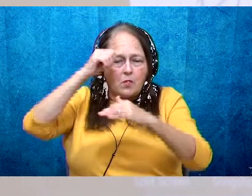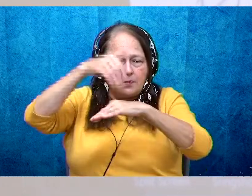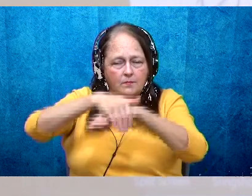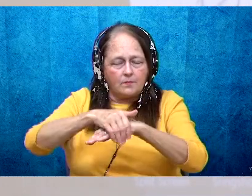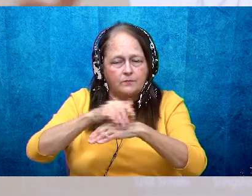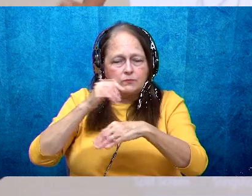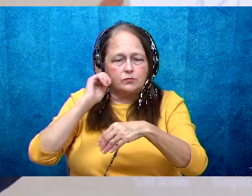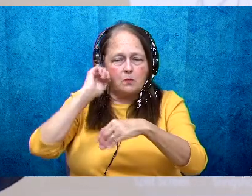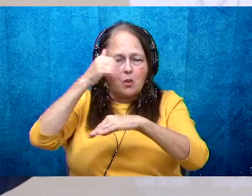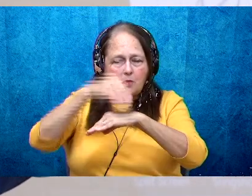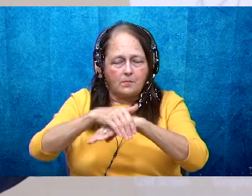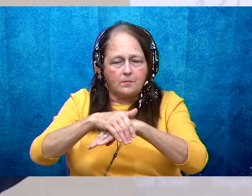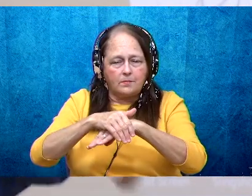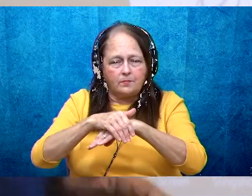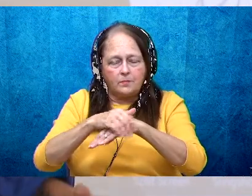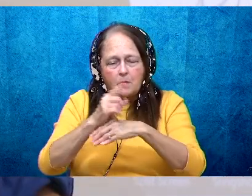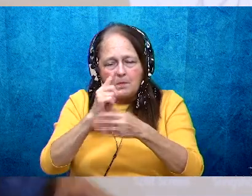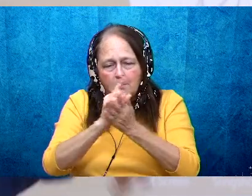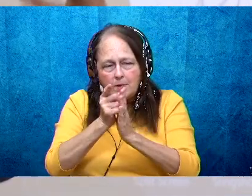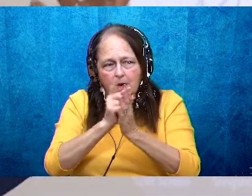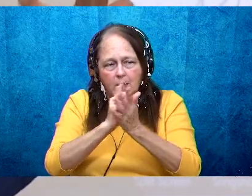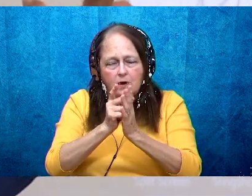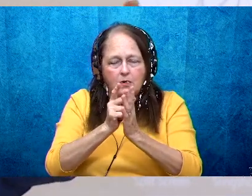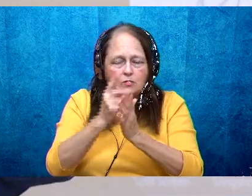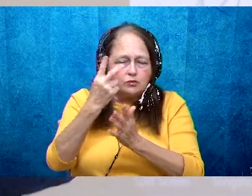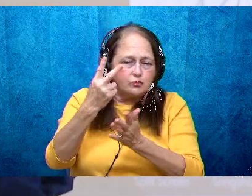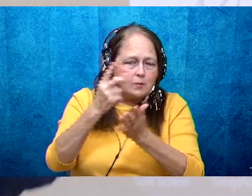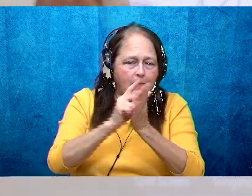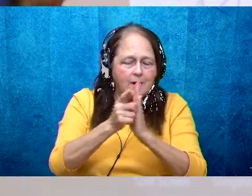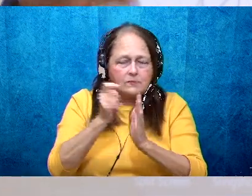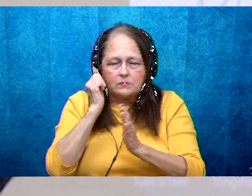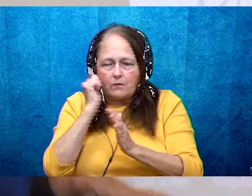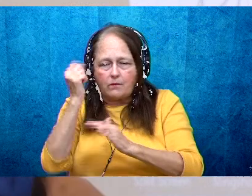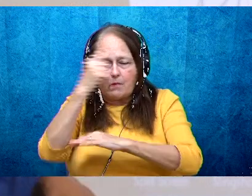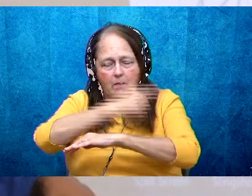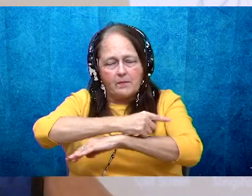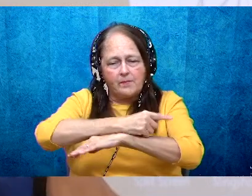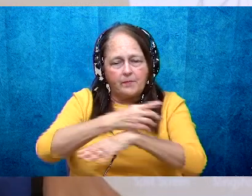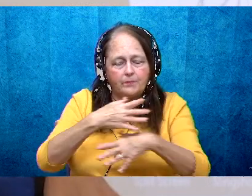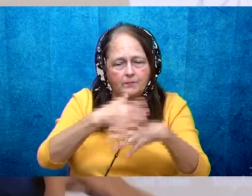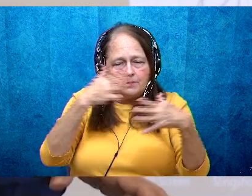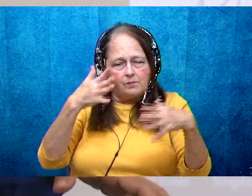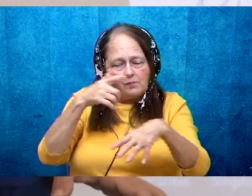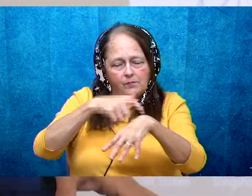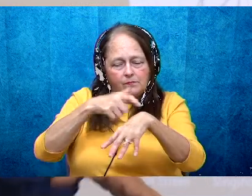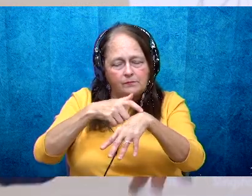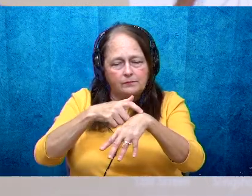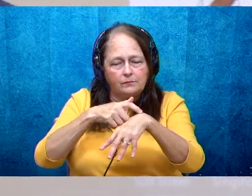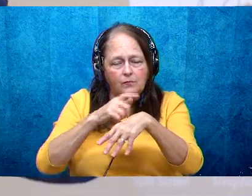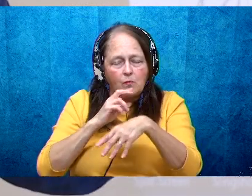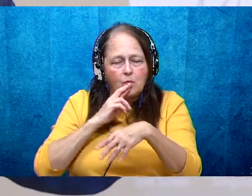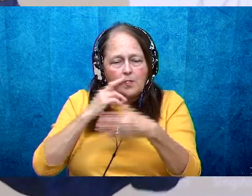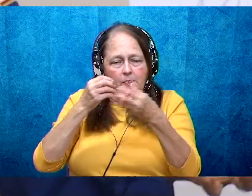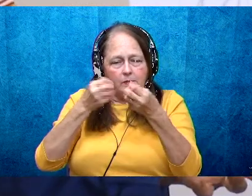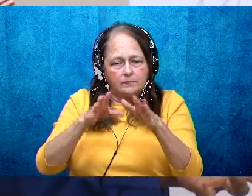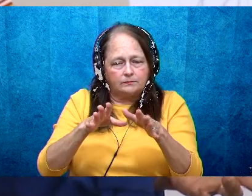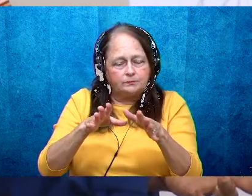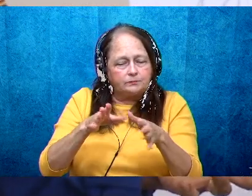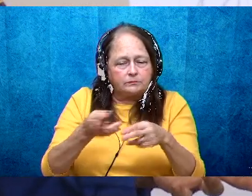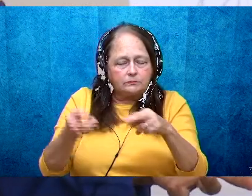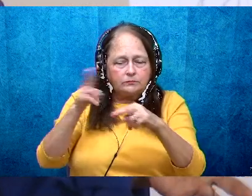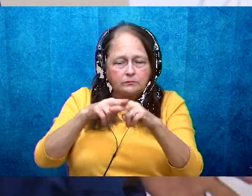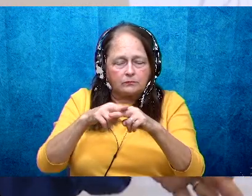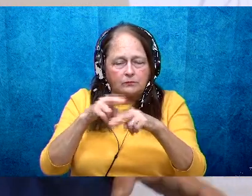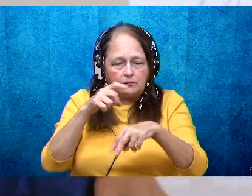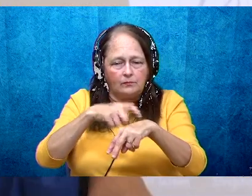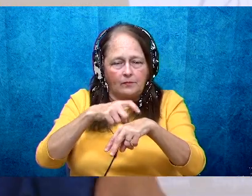again the next night. Are we talking a minute every day? Are we talking 2 minutes every day? How much time are we losing or are we gaining time